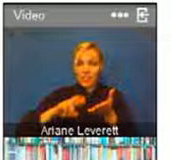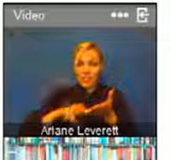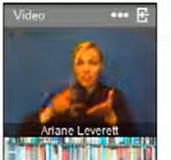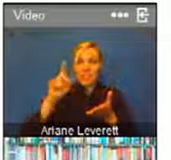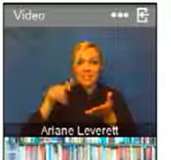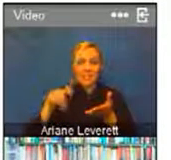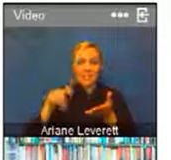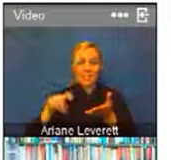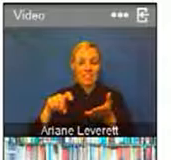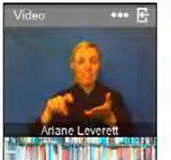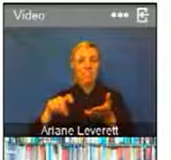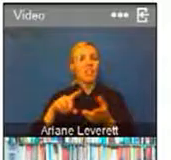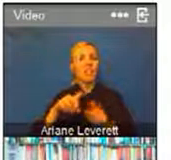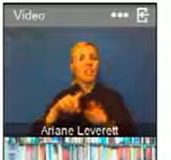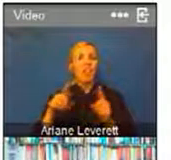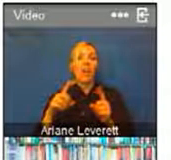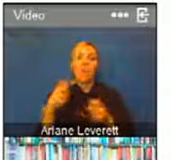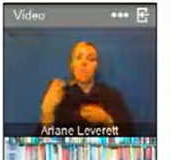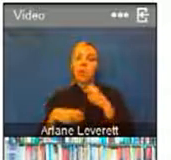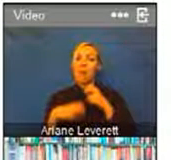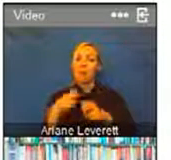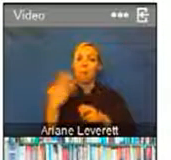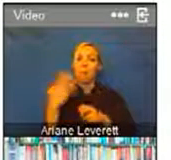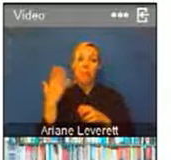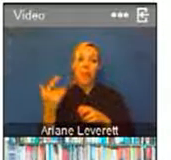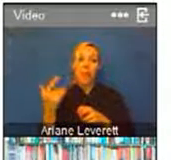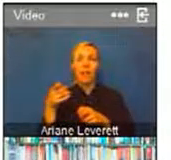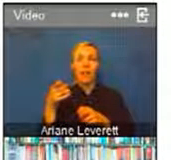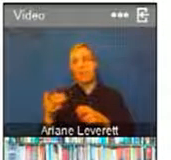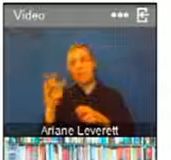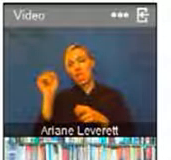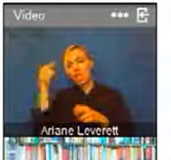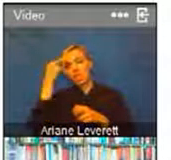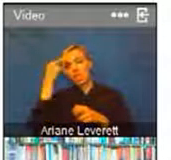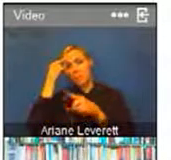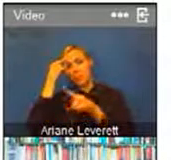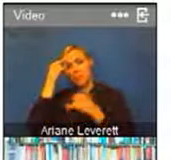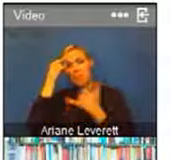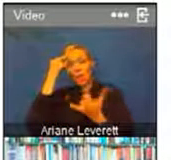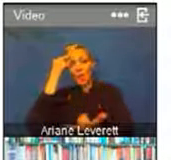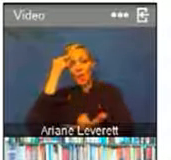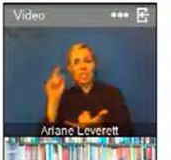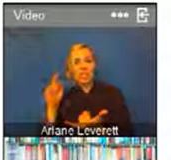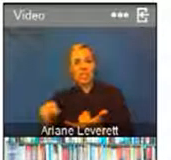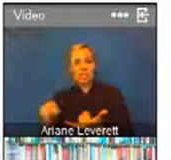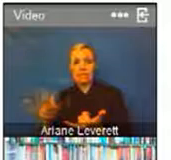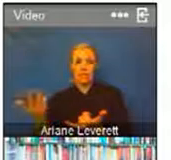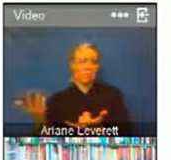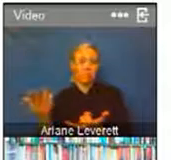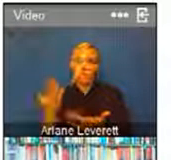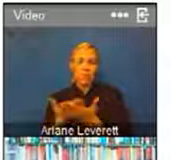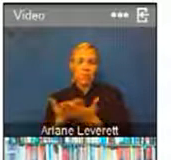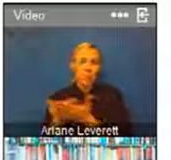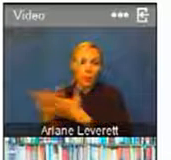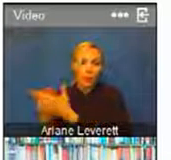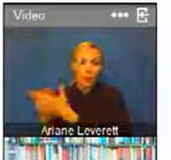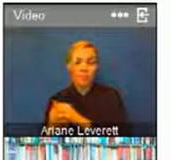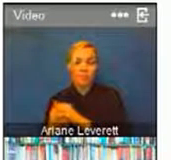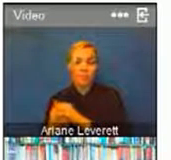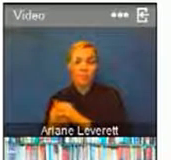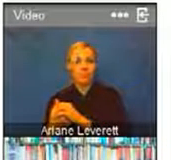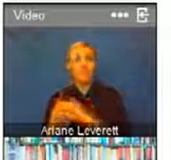So I don't